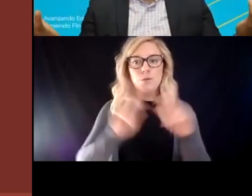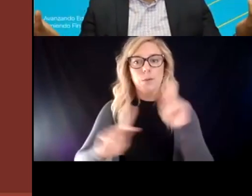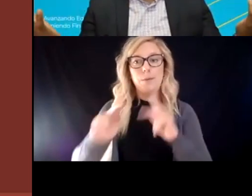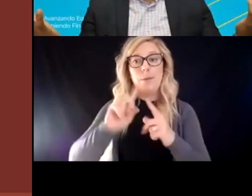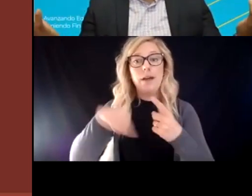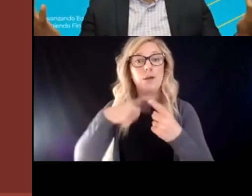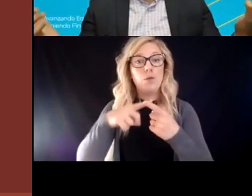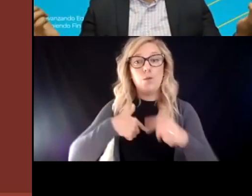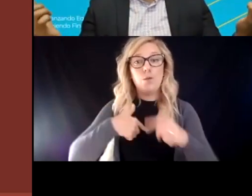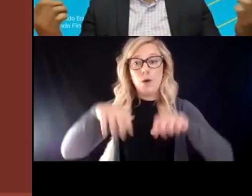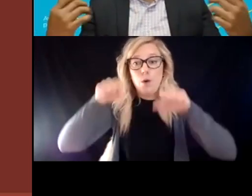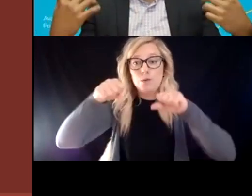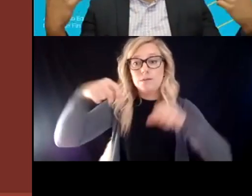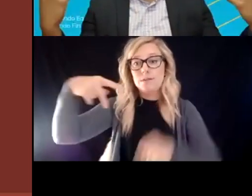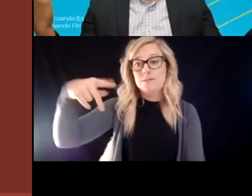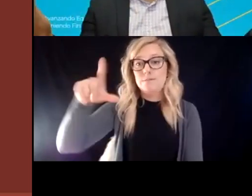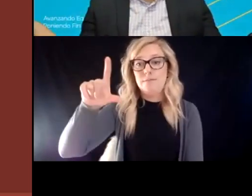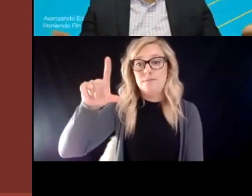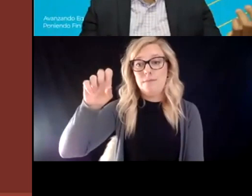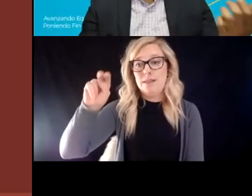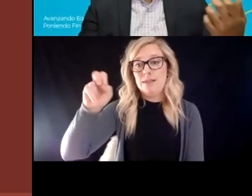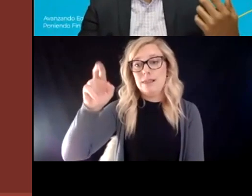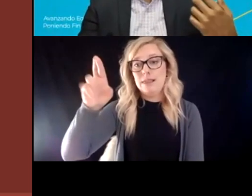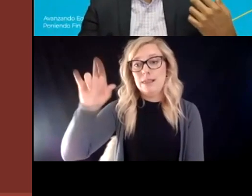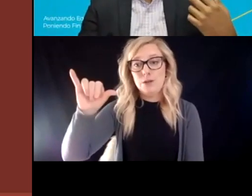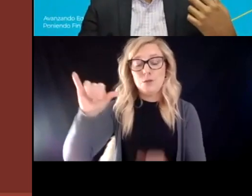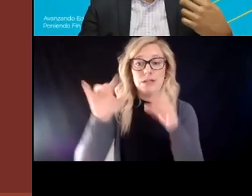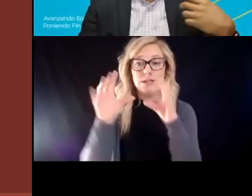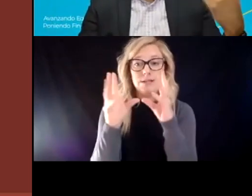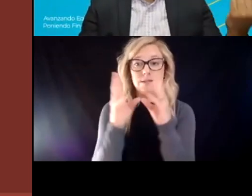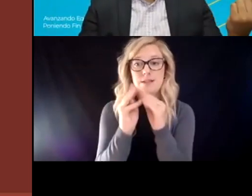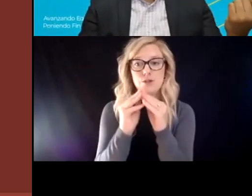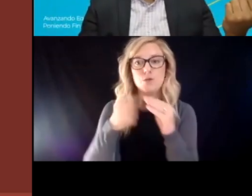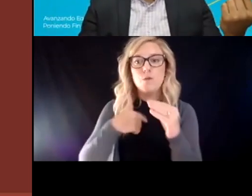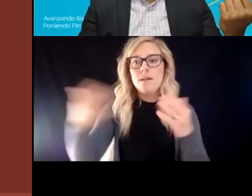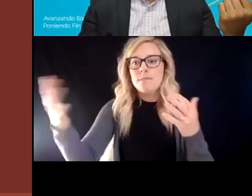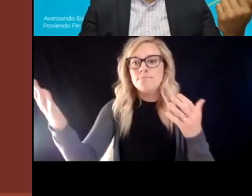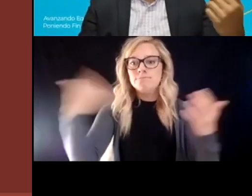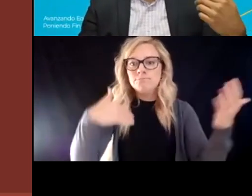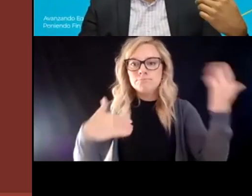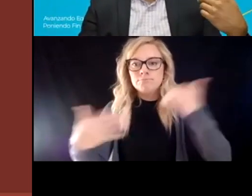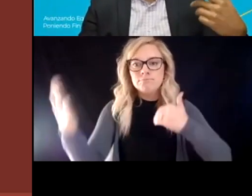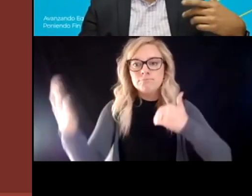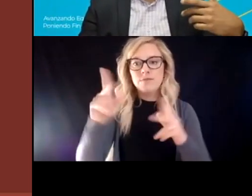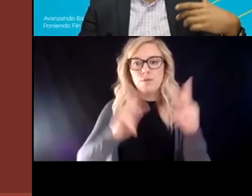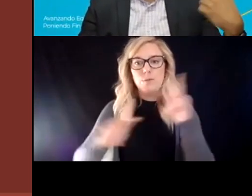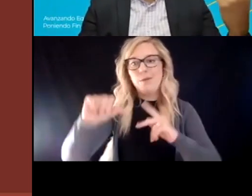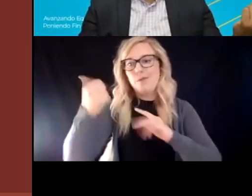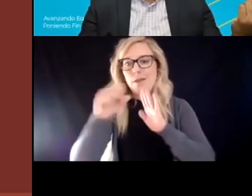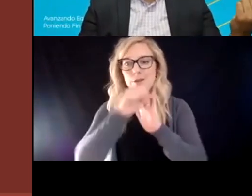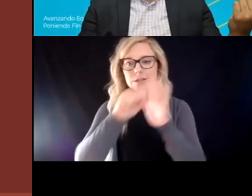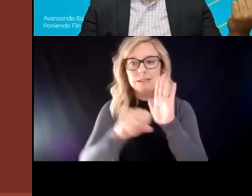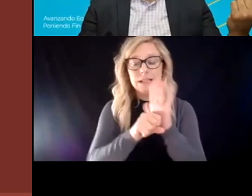work within the state, they themselves call other people outside the state, people who connect with us, call their family